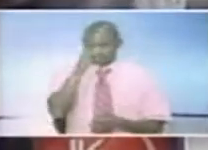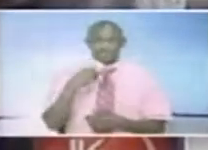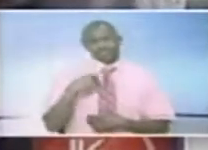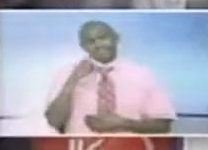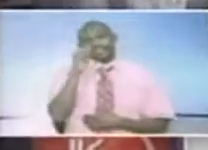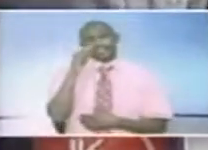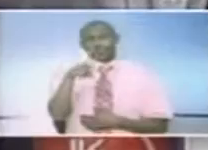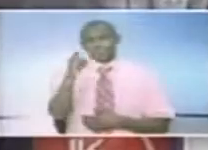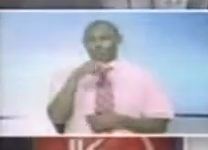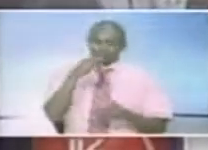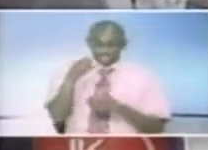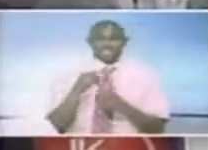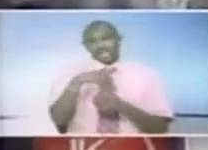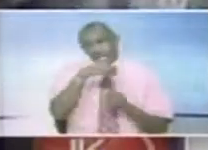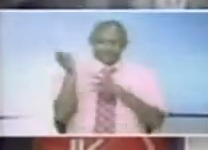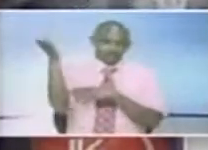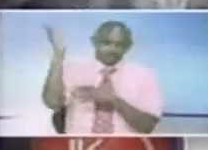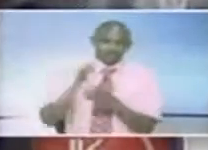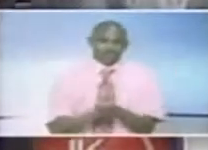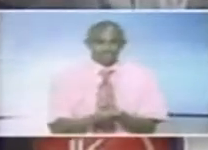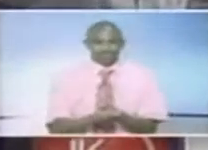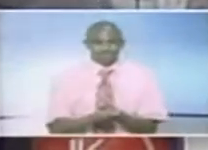you sawa. We're in the trend too. Nisawa.